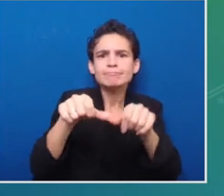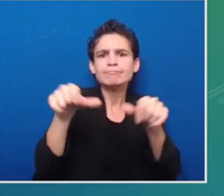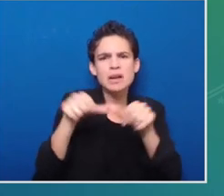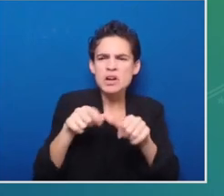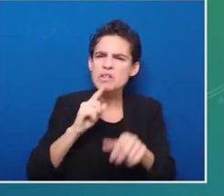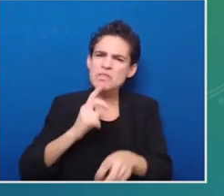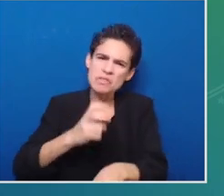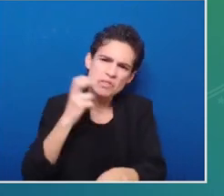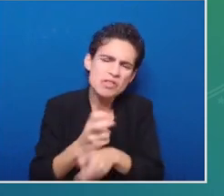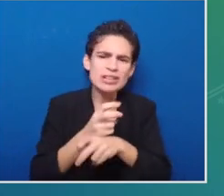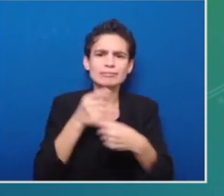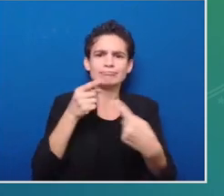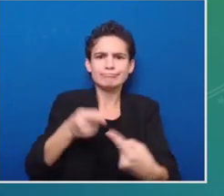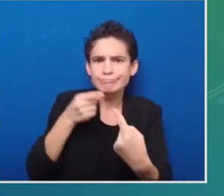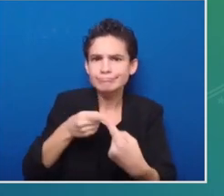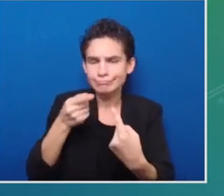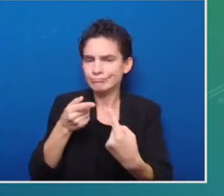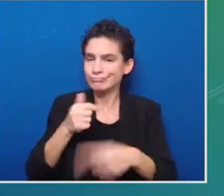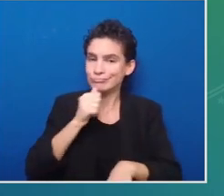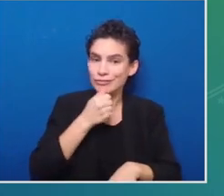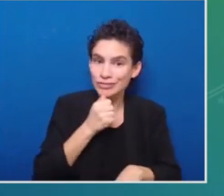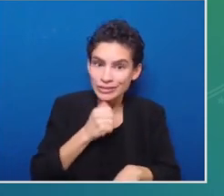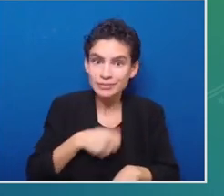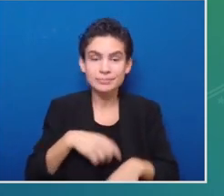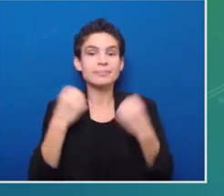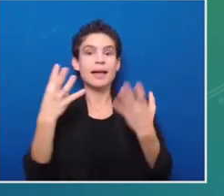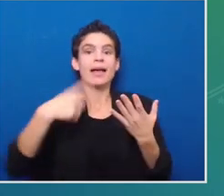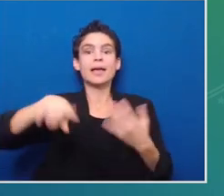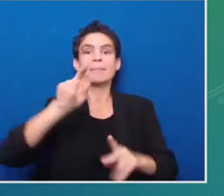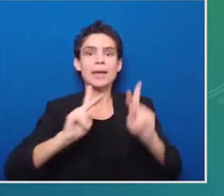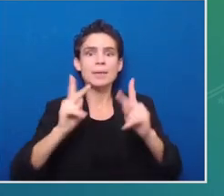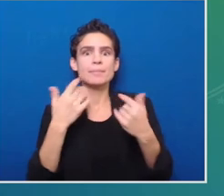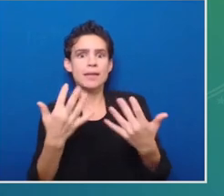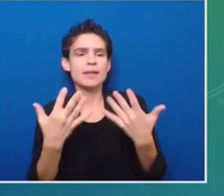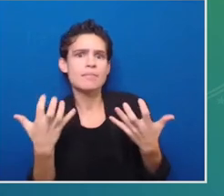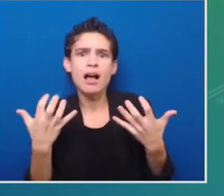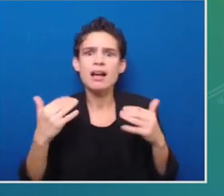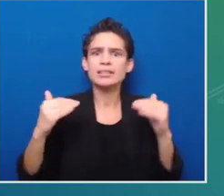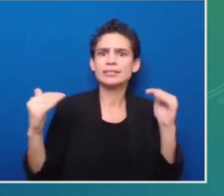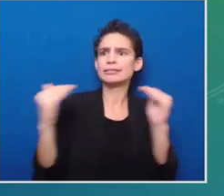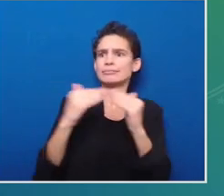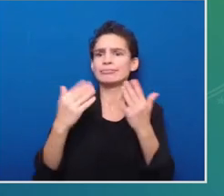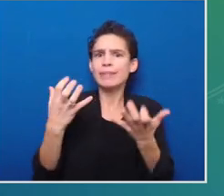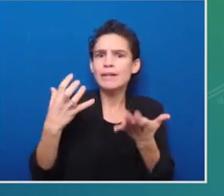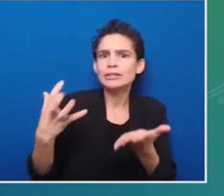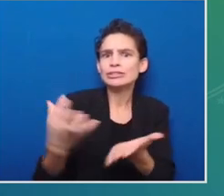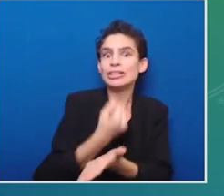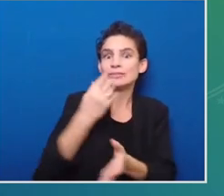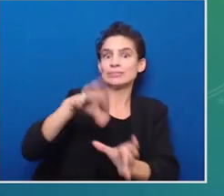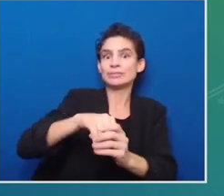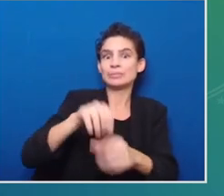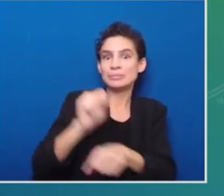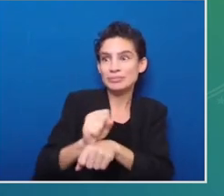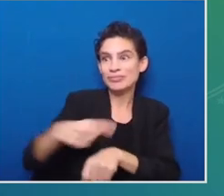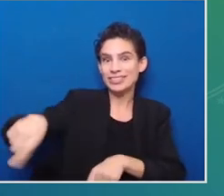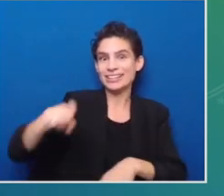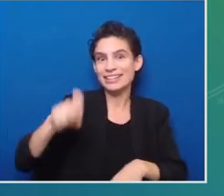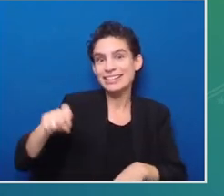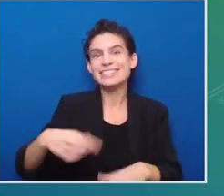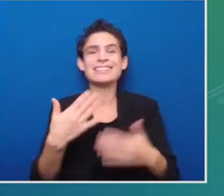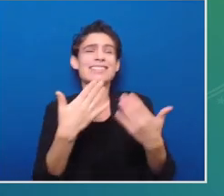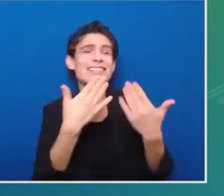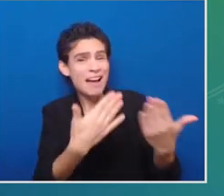places, and for the people who are still waiting on the fair chance that they need. Thank you for